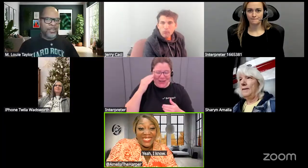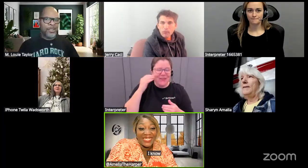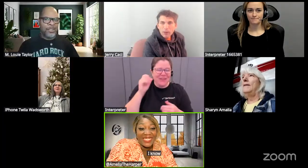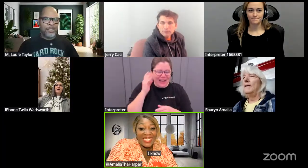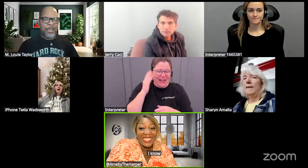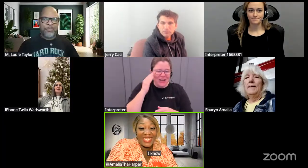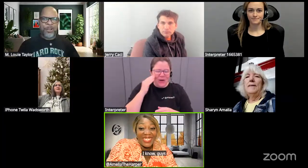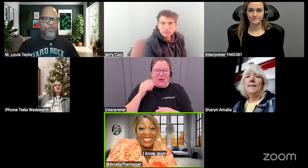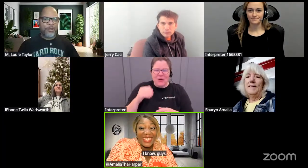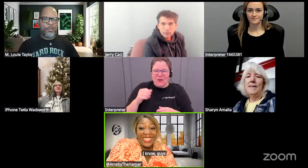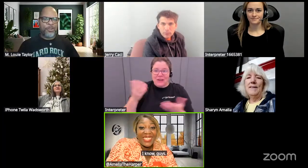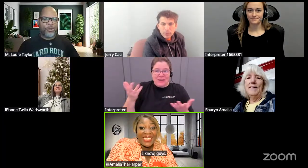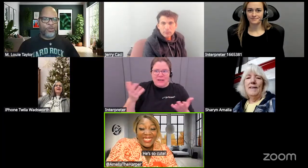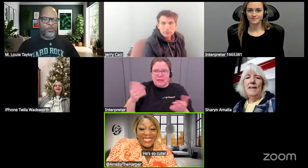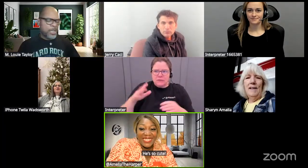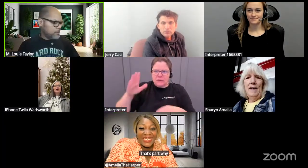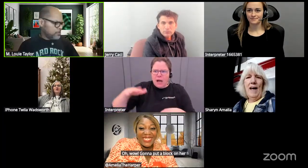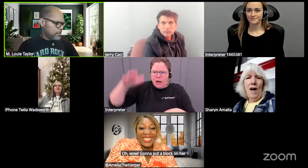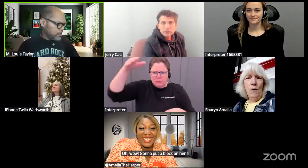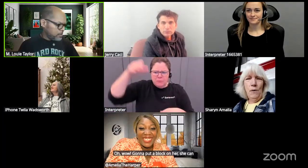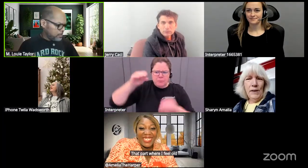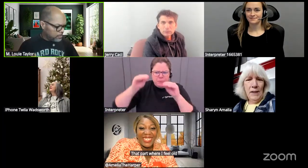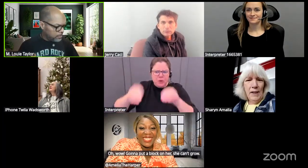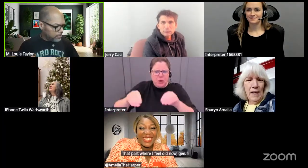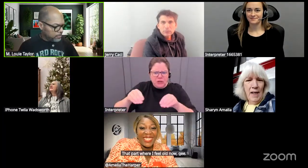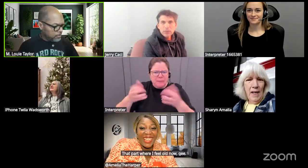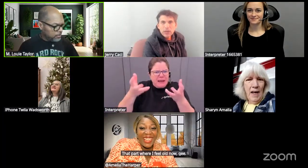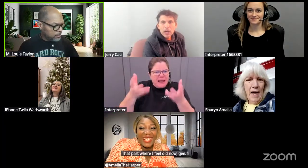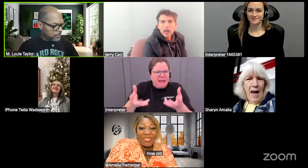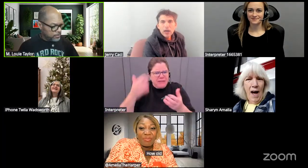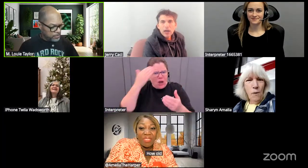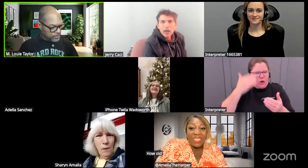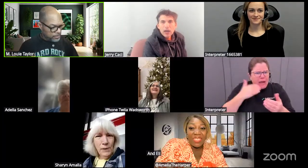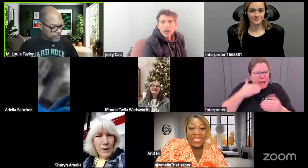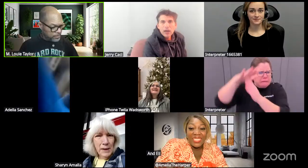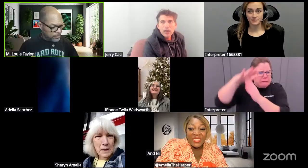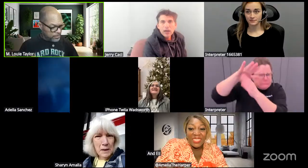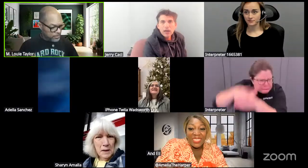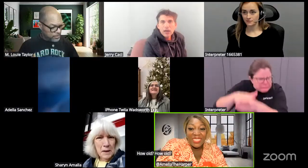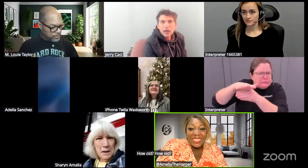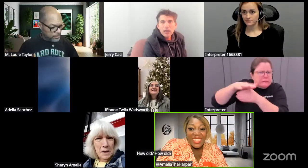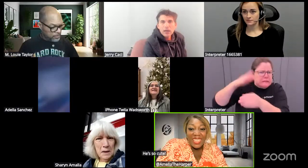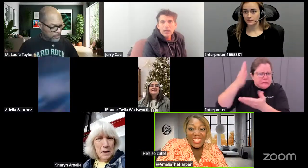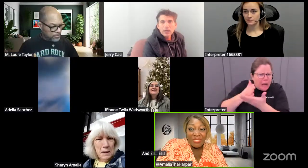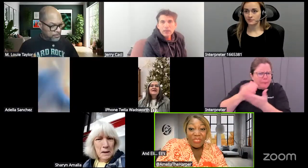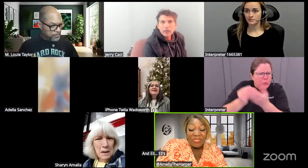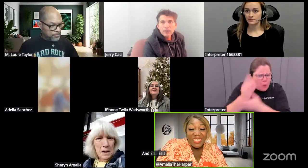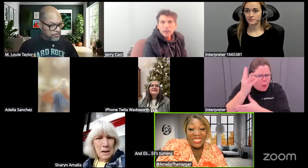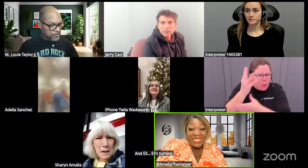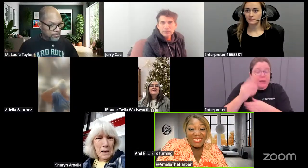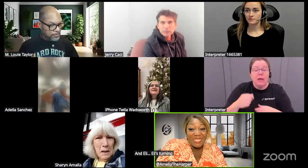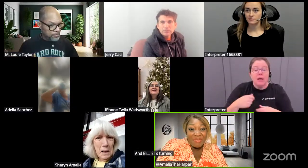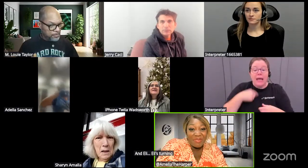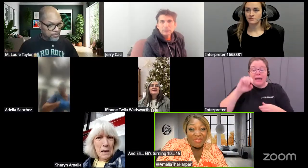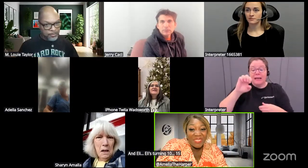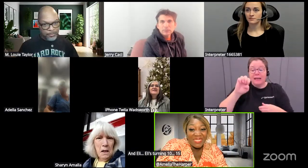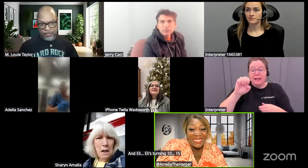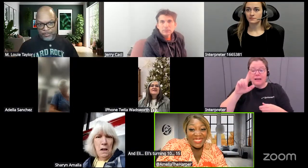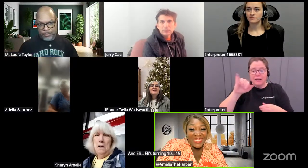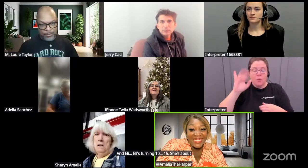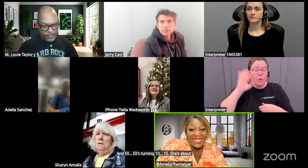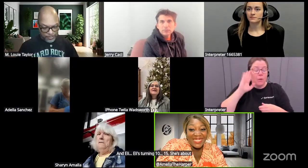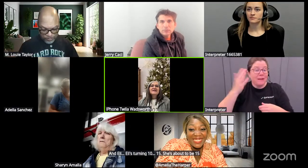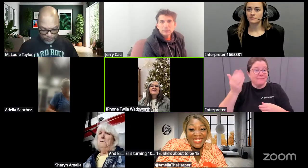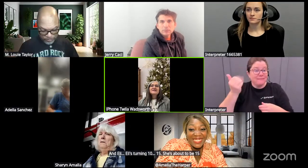Gotta Liz. put a cute. block on Why I her. feel She old can't now. grow. How Gee. old? And How old? Eli's turning 15. She's about to be 15.